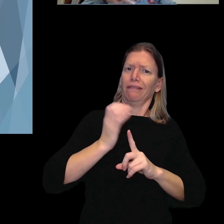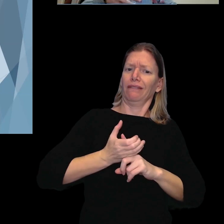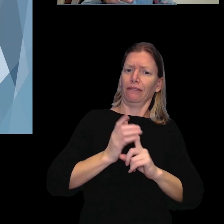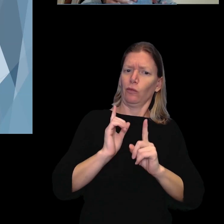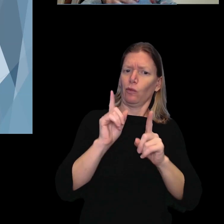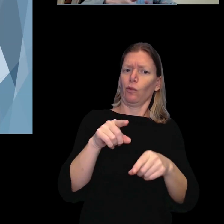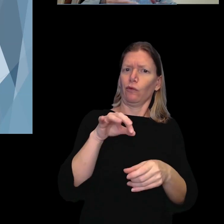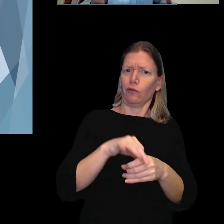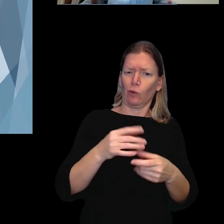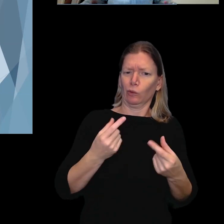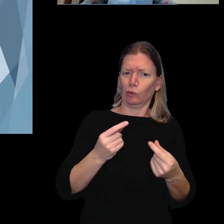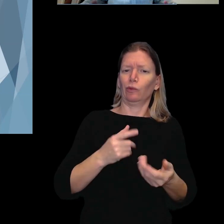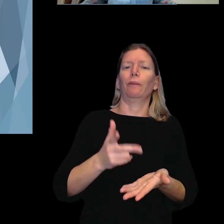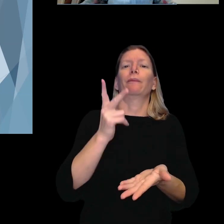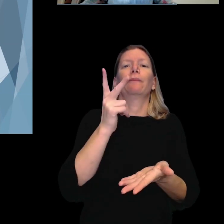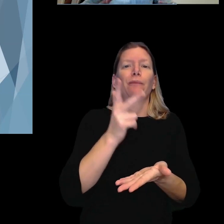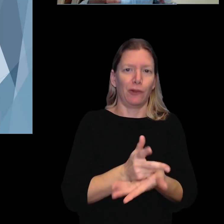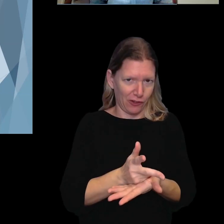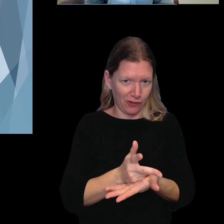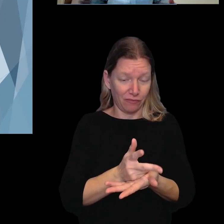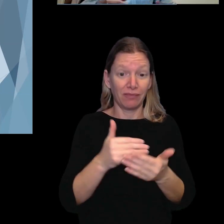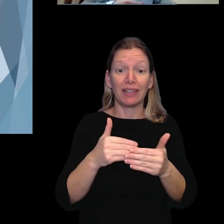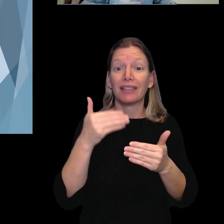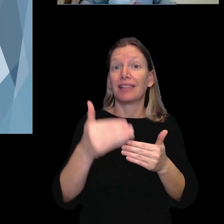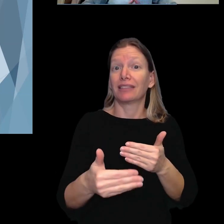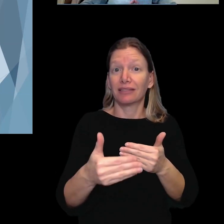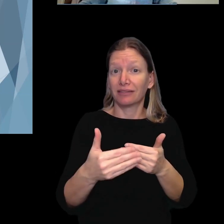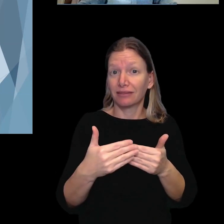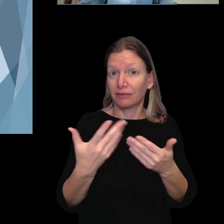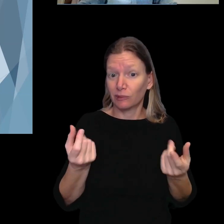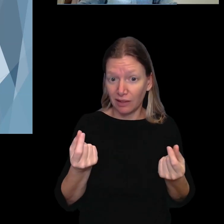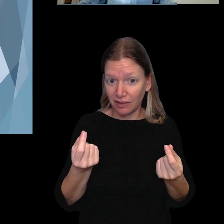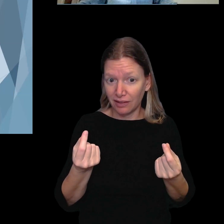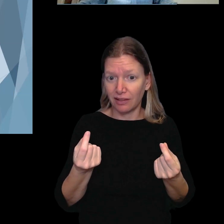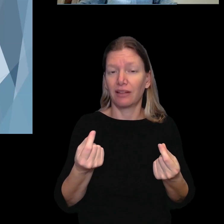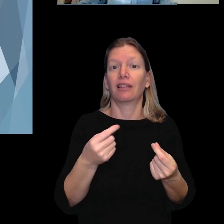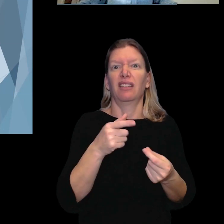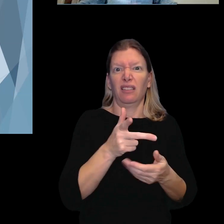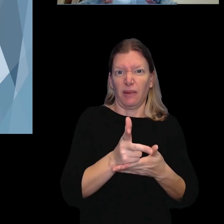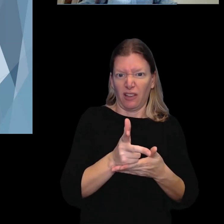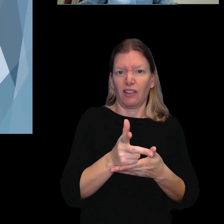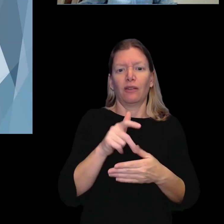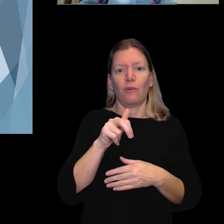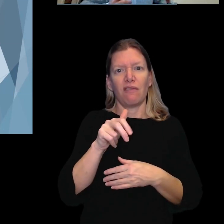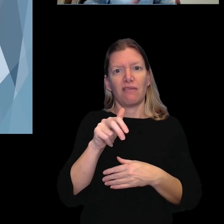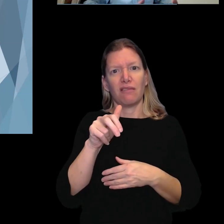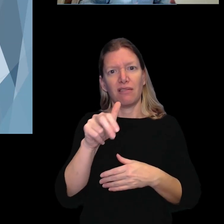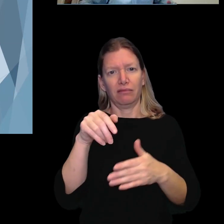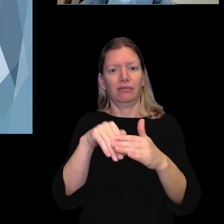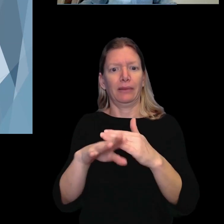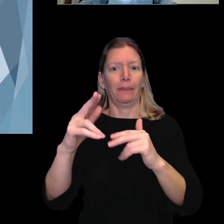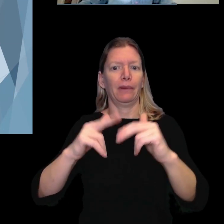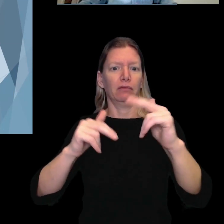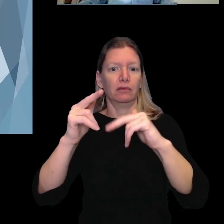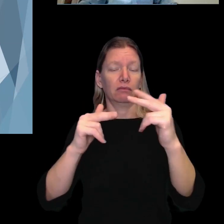vote, there would be parking first, and then the next step in that process would be getting from the parking